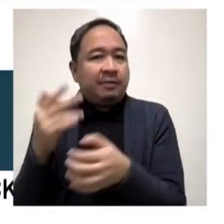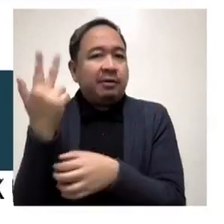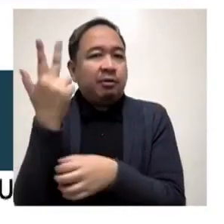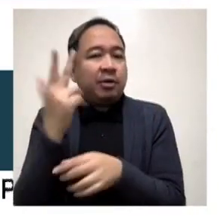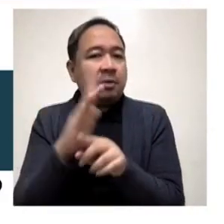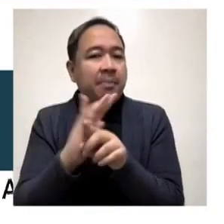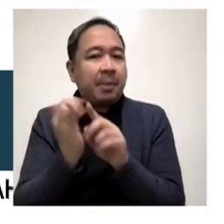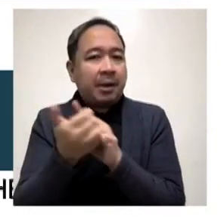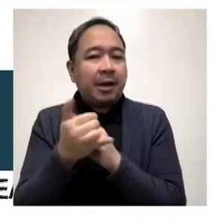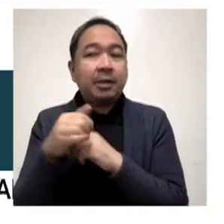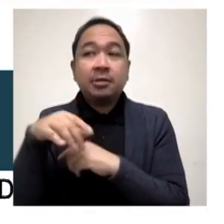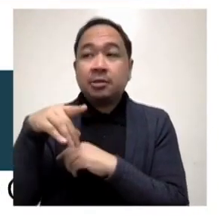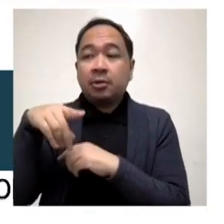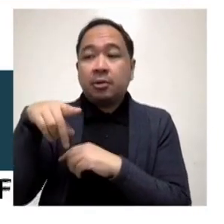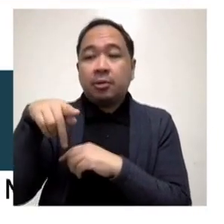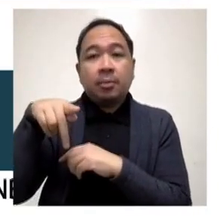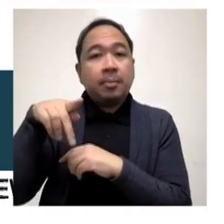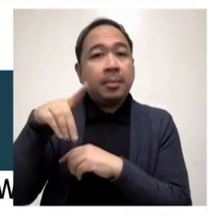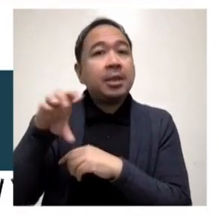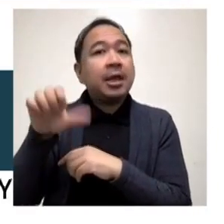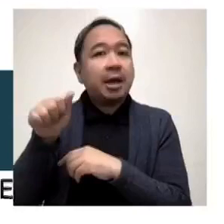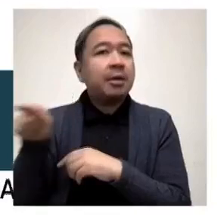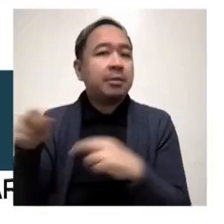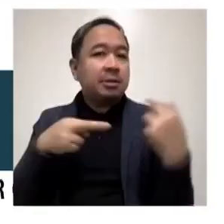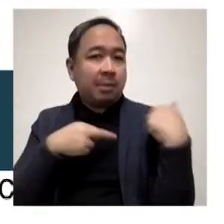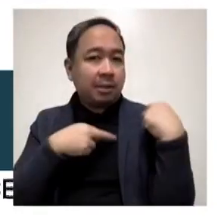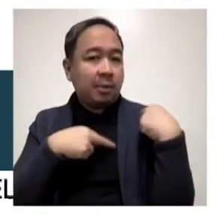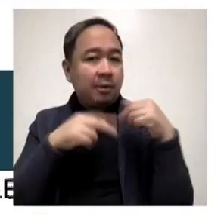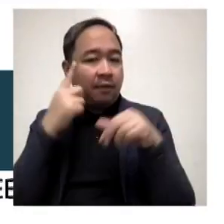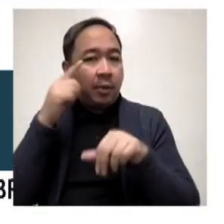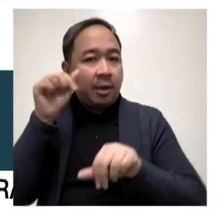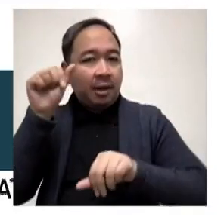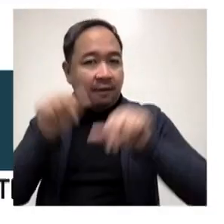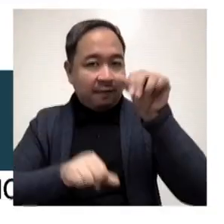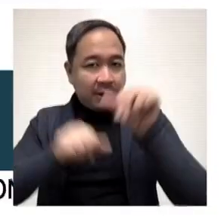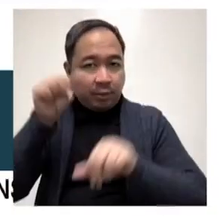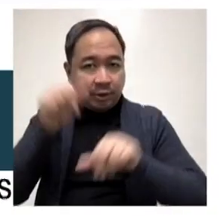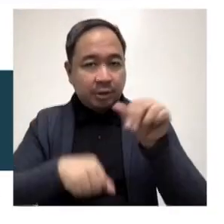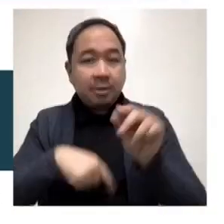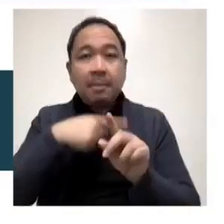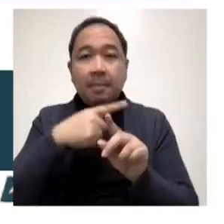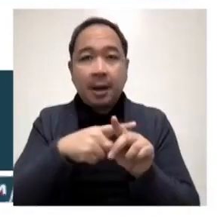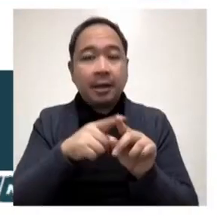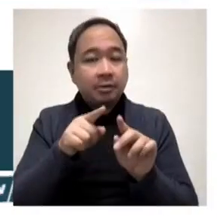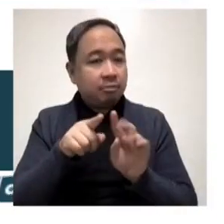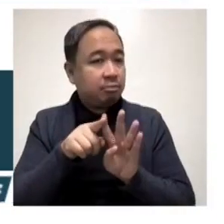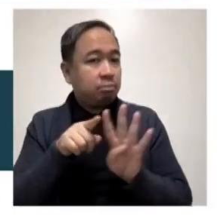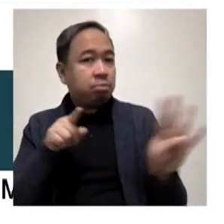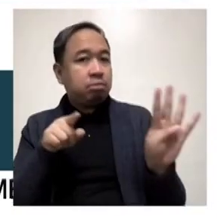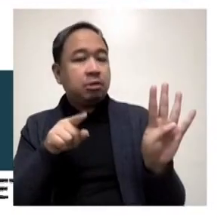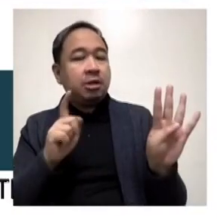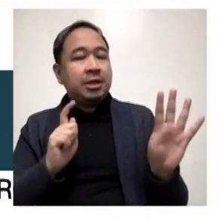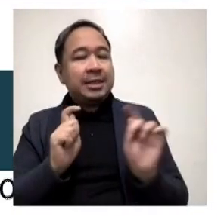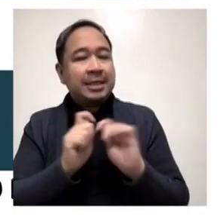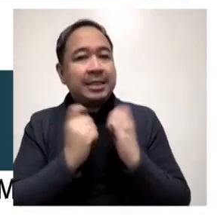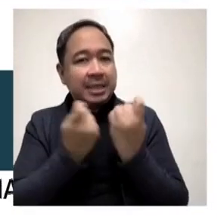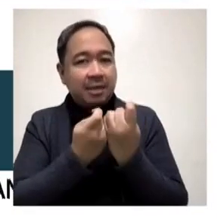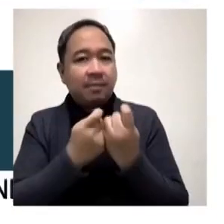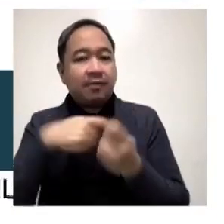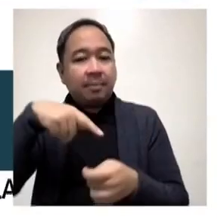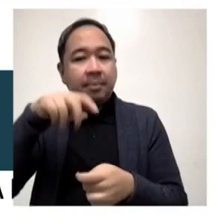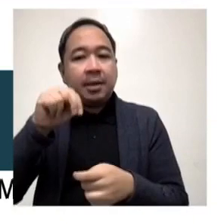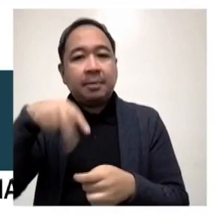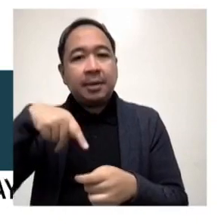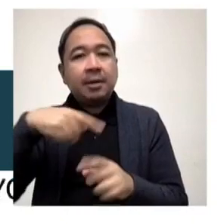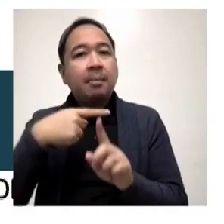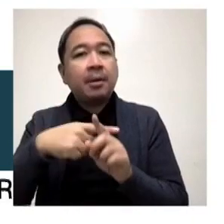PDEA will handle the validation along with the composite team from the PNP and the DALG. Mm. A